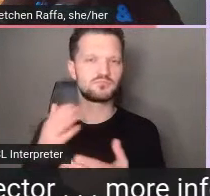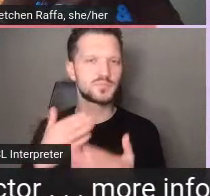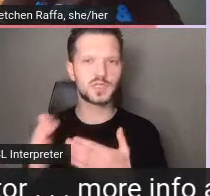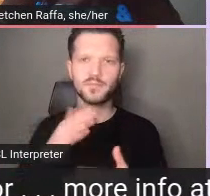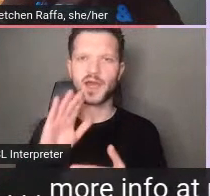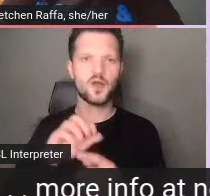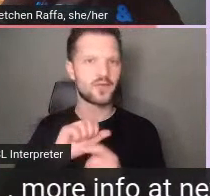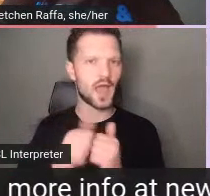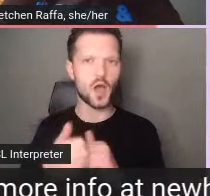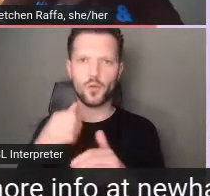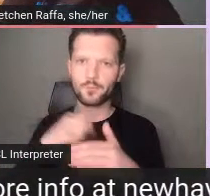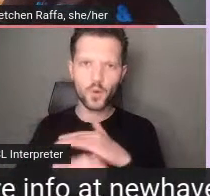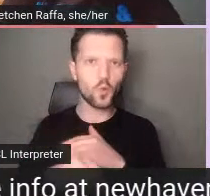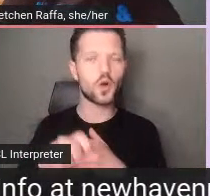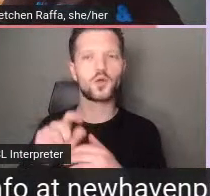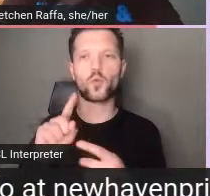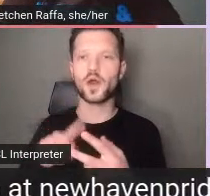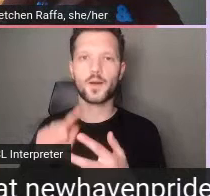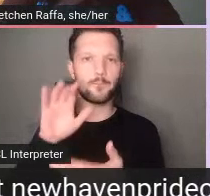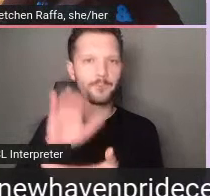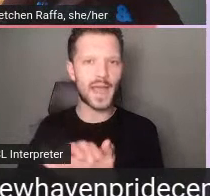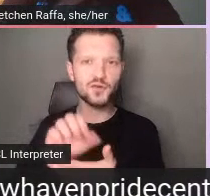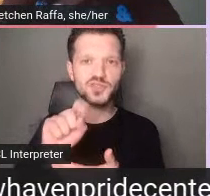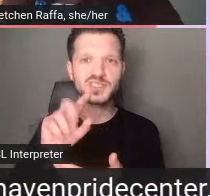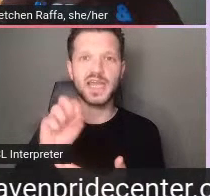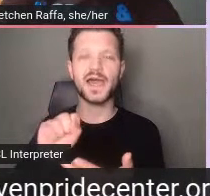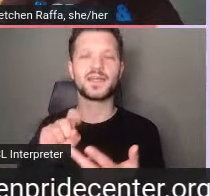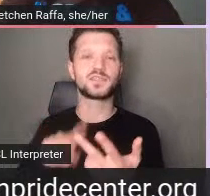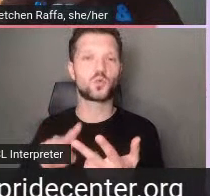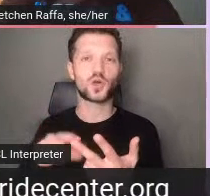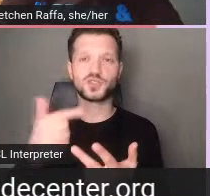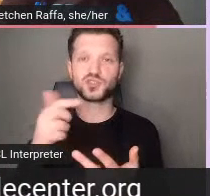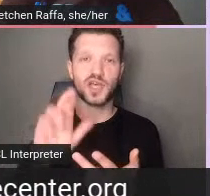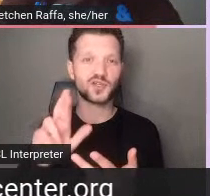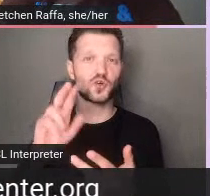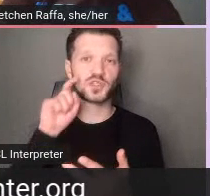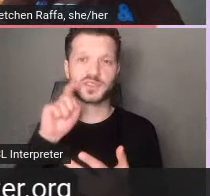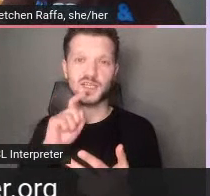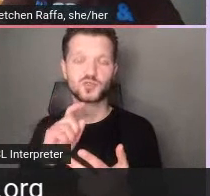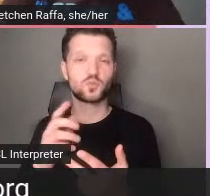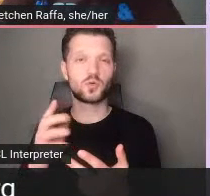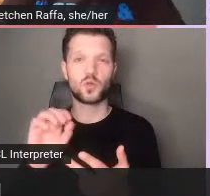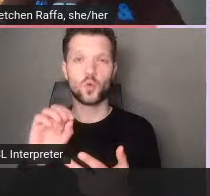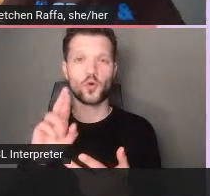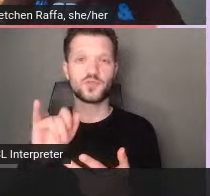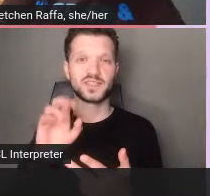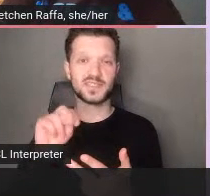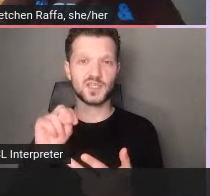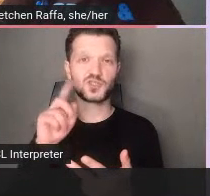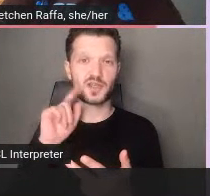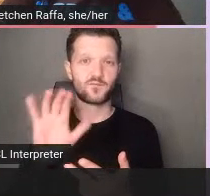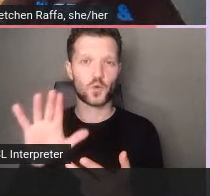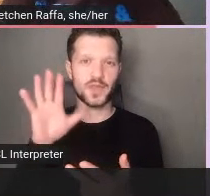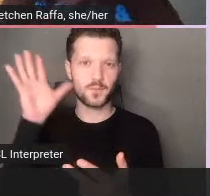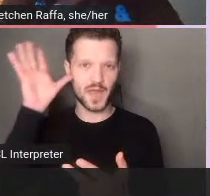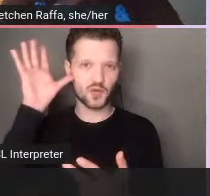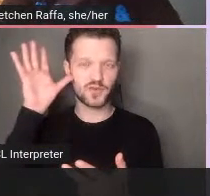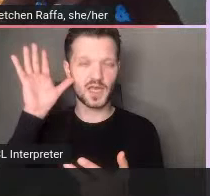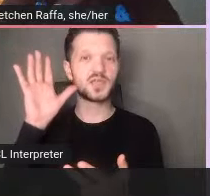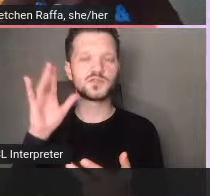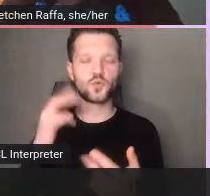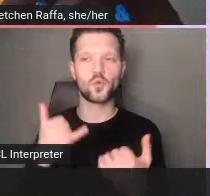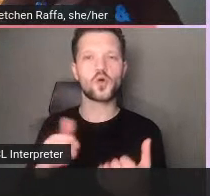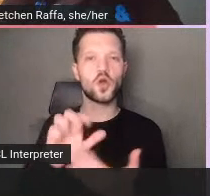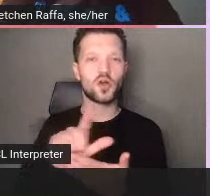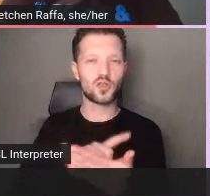status, gender, or sexual orientation of their parents. This bill is going to comprehensively update our current law to ensure